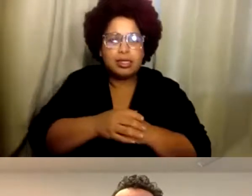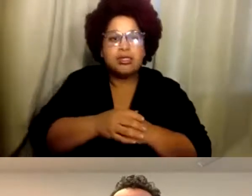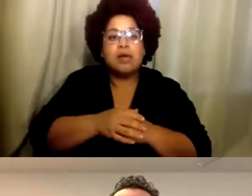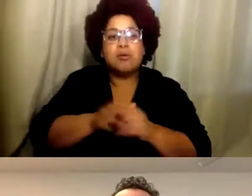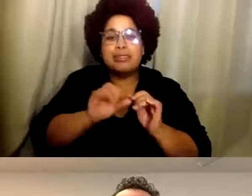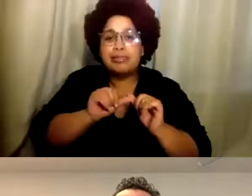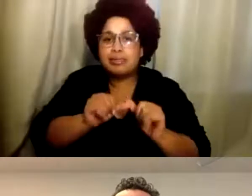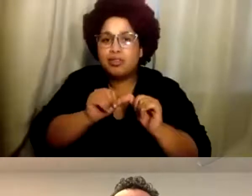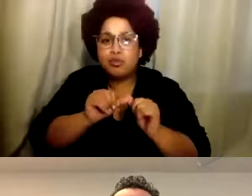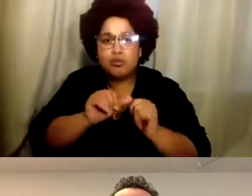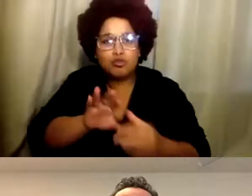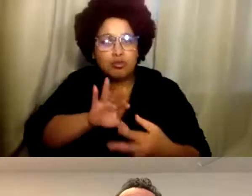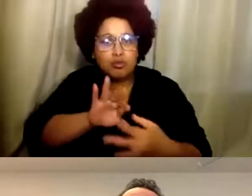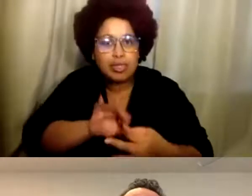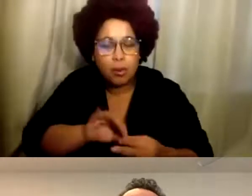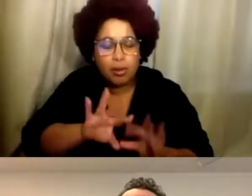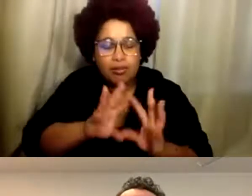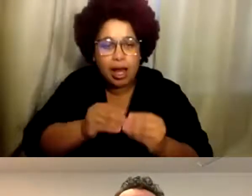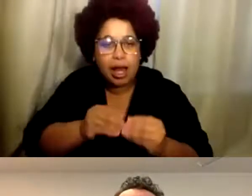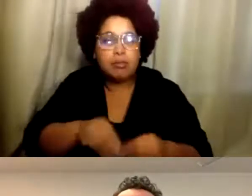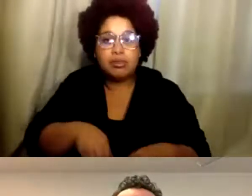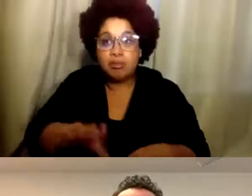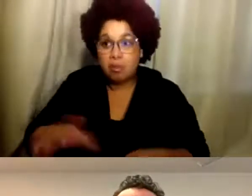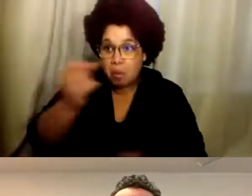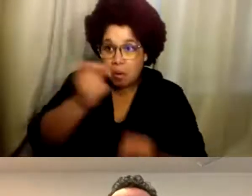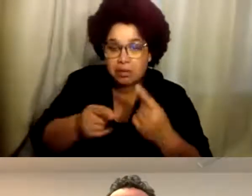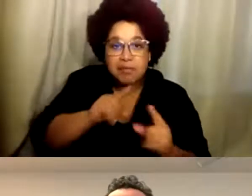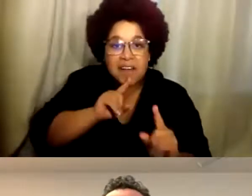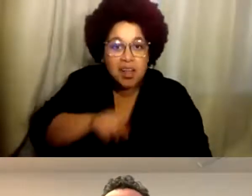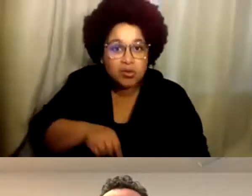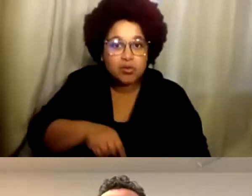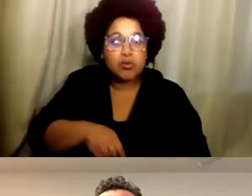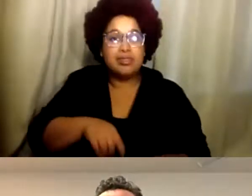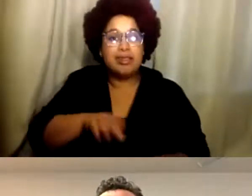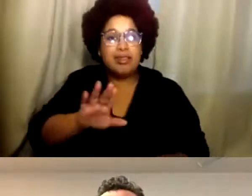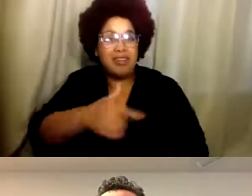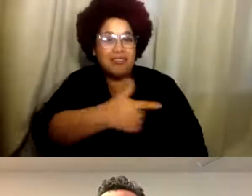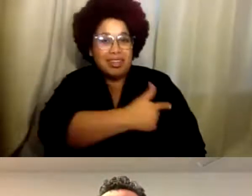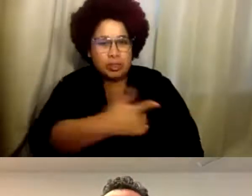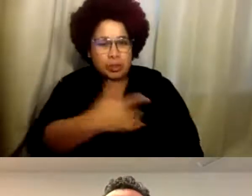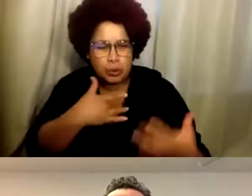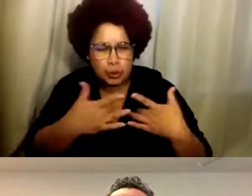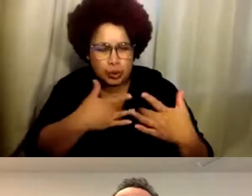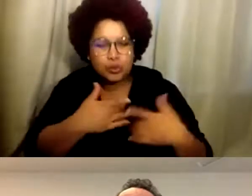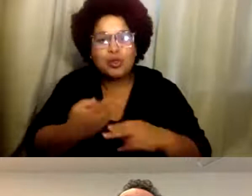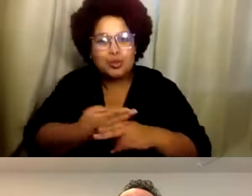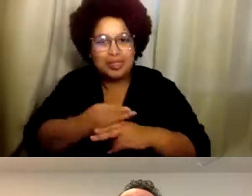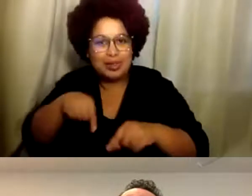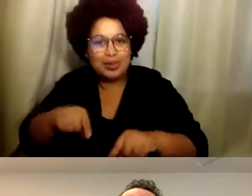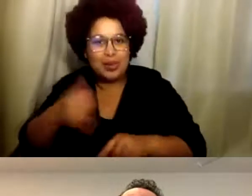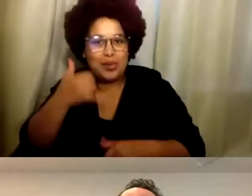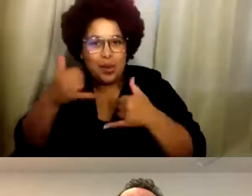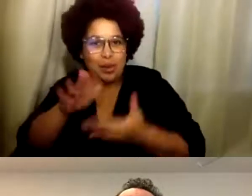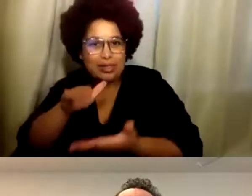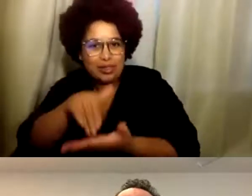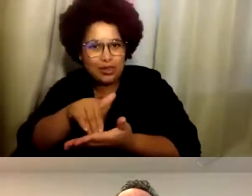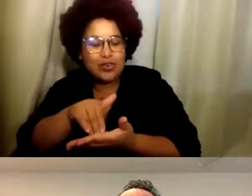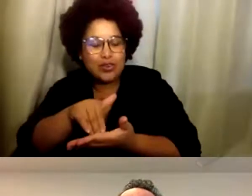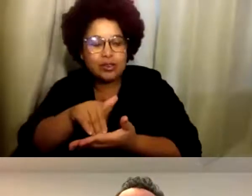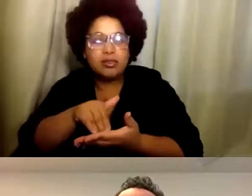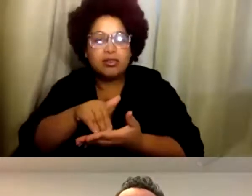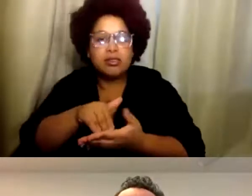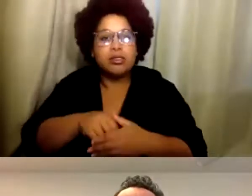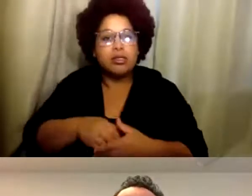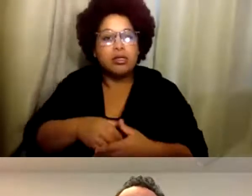questions they had. We responded to some vaccination concerns using that call center. We assisted the securing